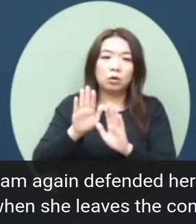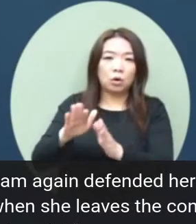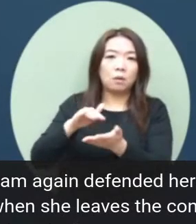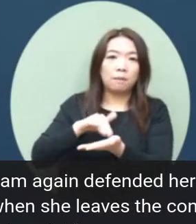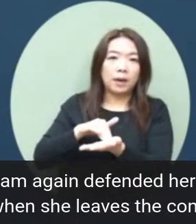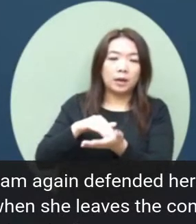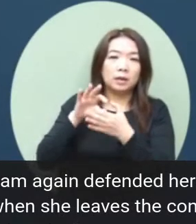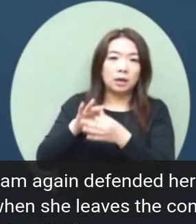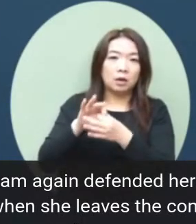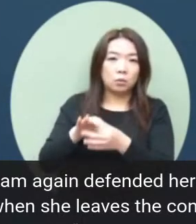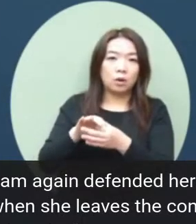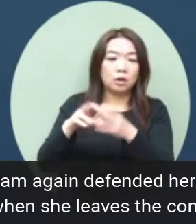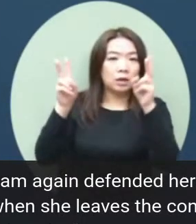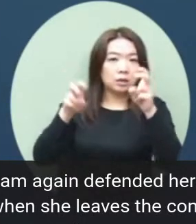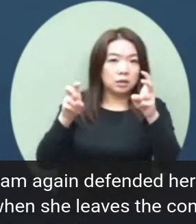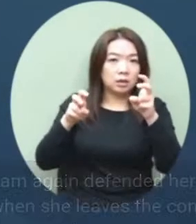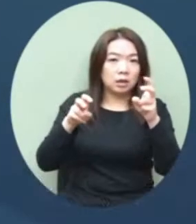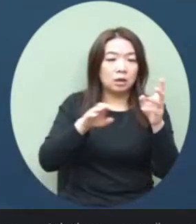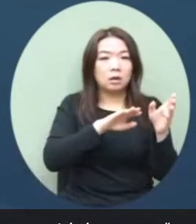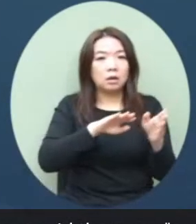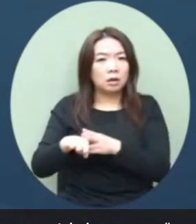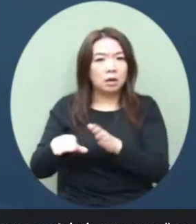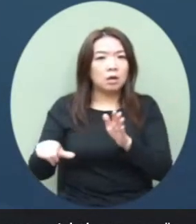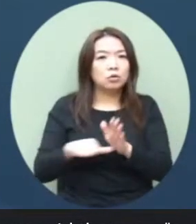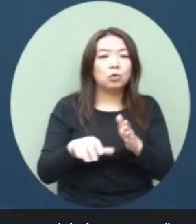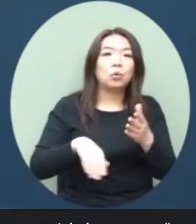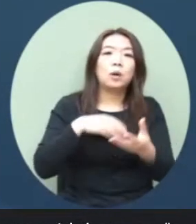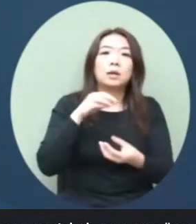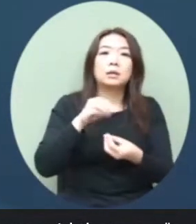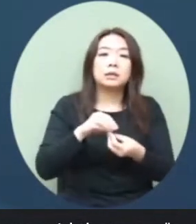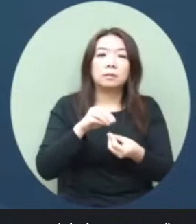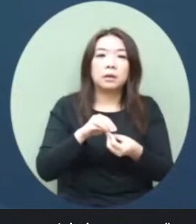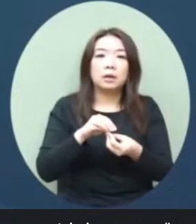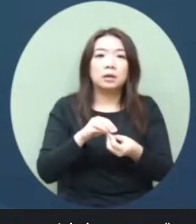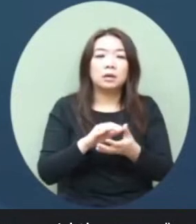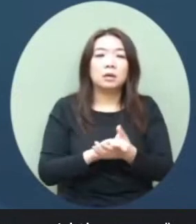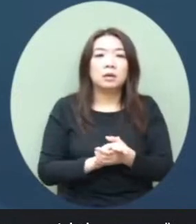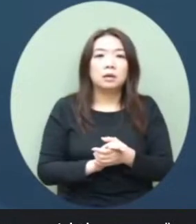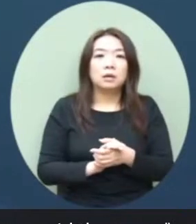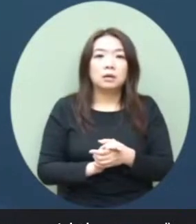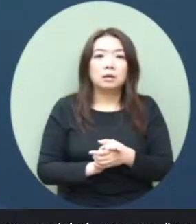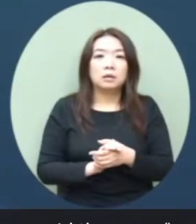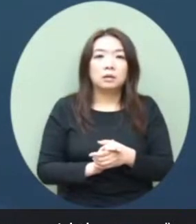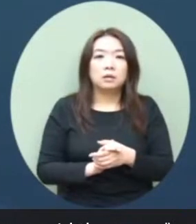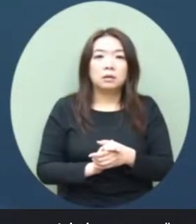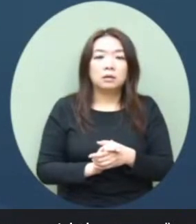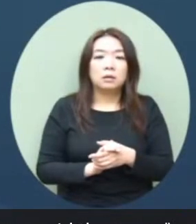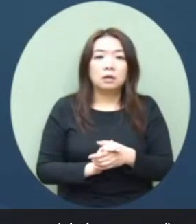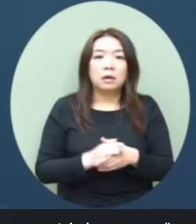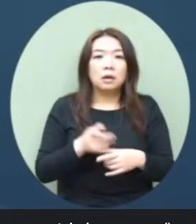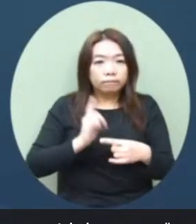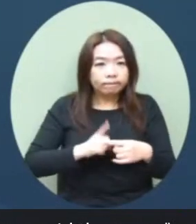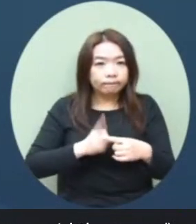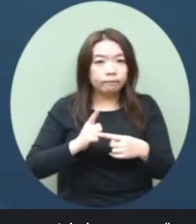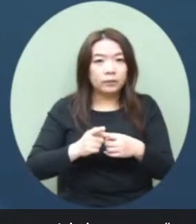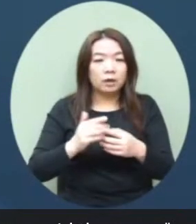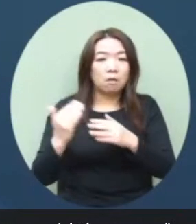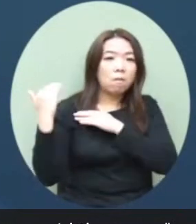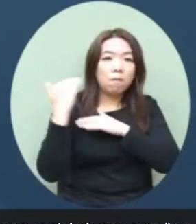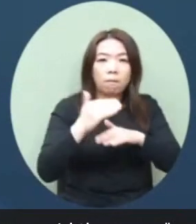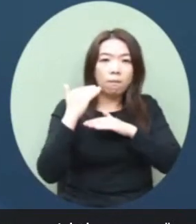The central government is very concerned for people in Hong Kong.